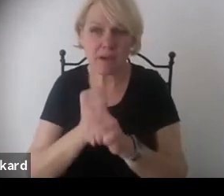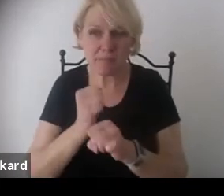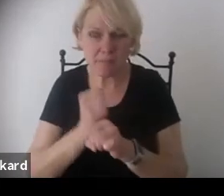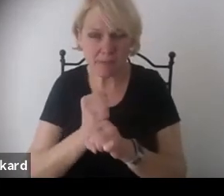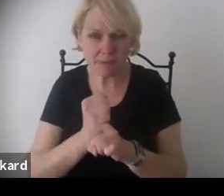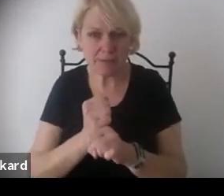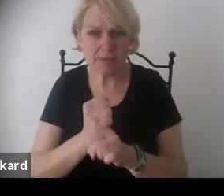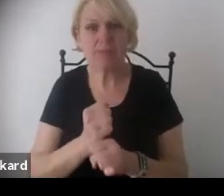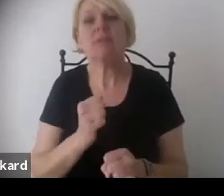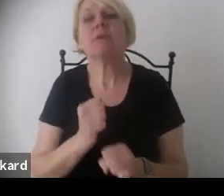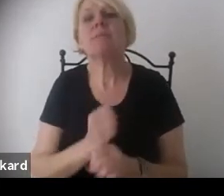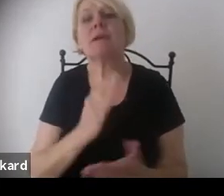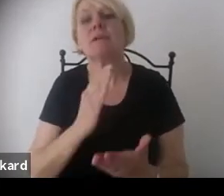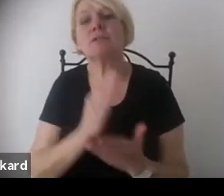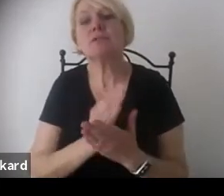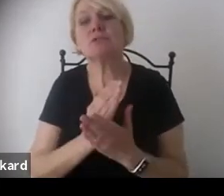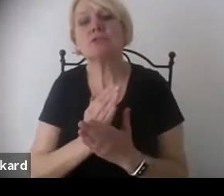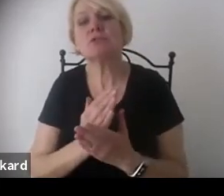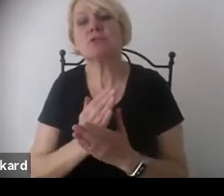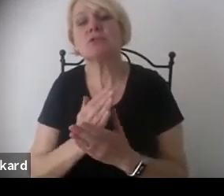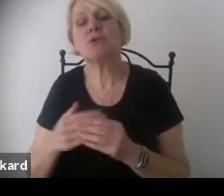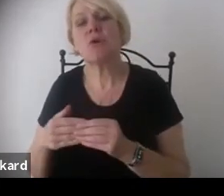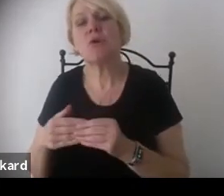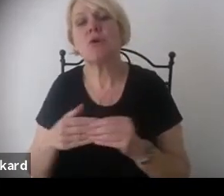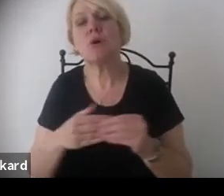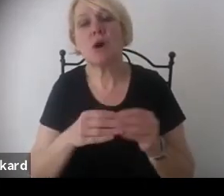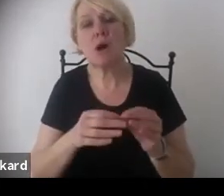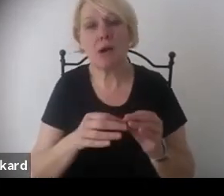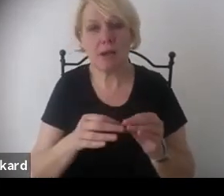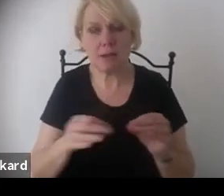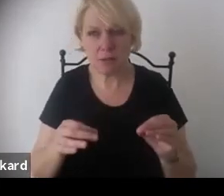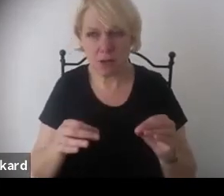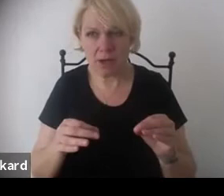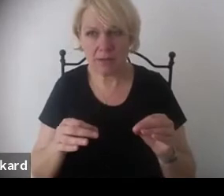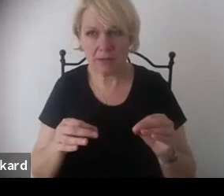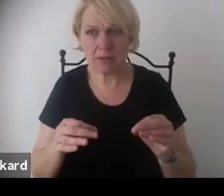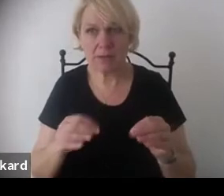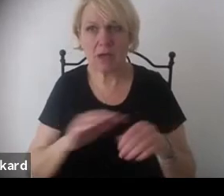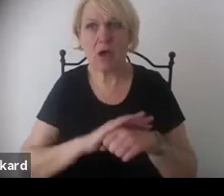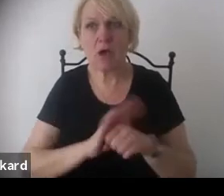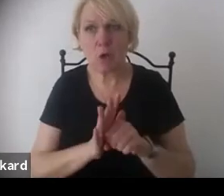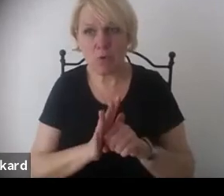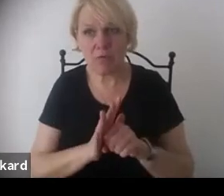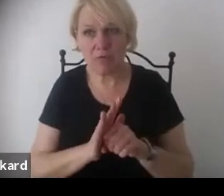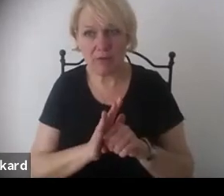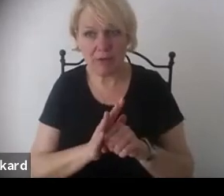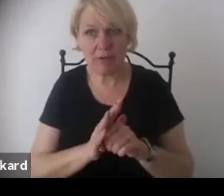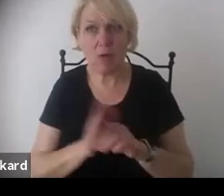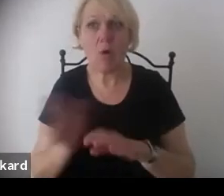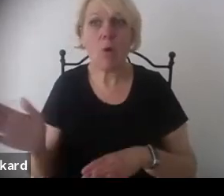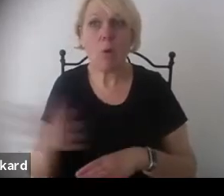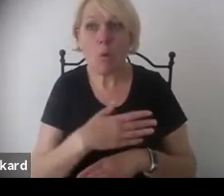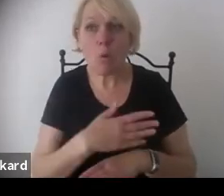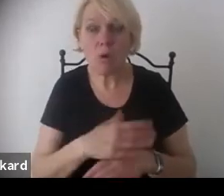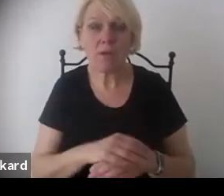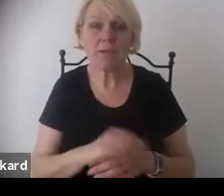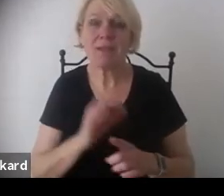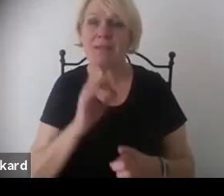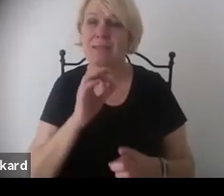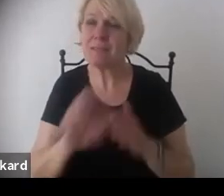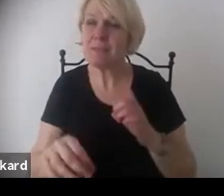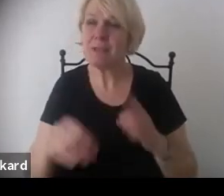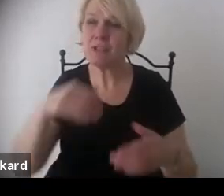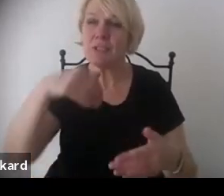guidelines of the government is filtered down to all our services, in particular with inpatient